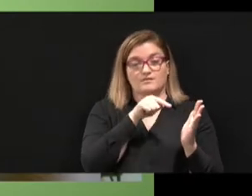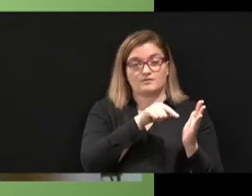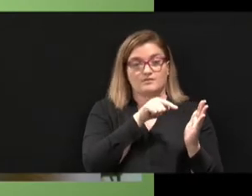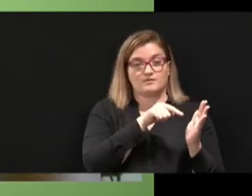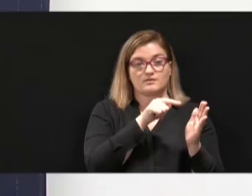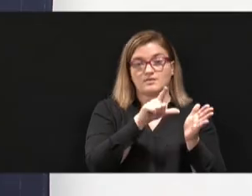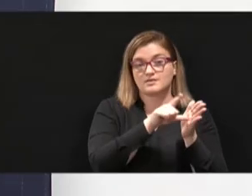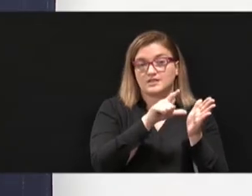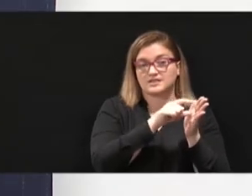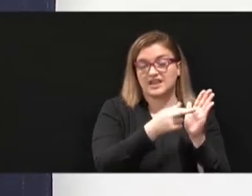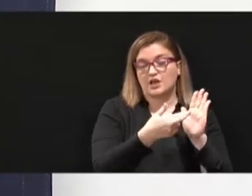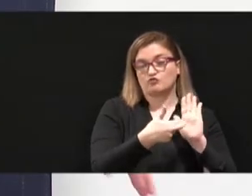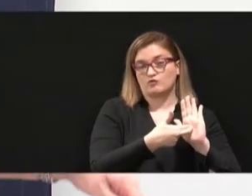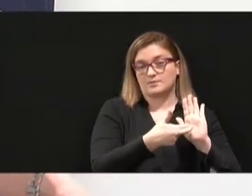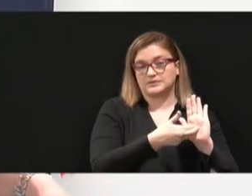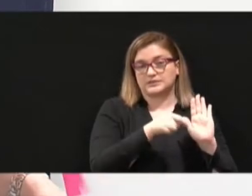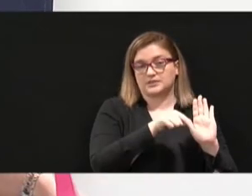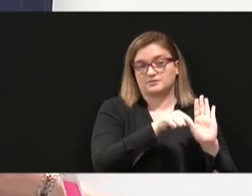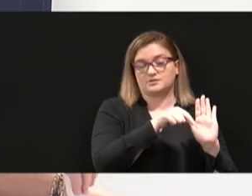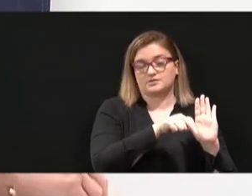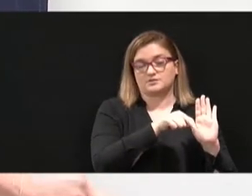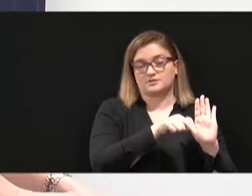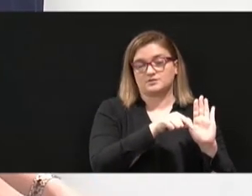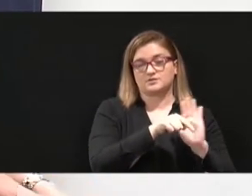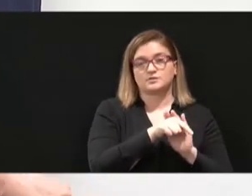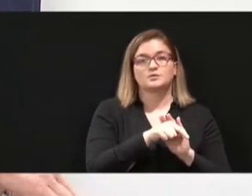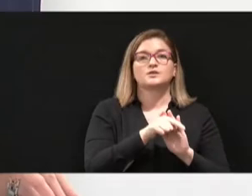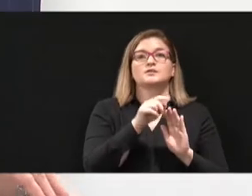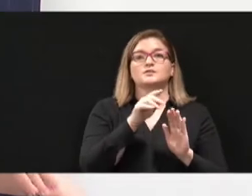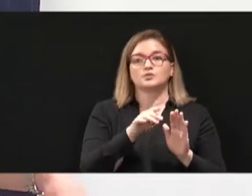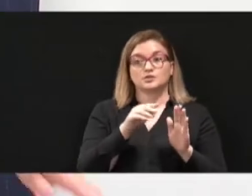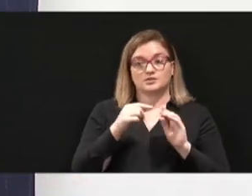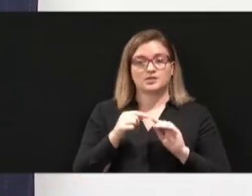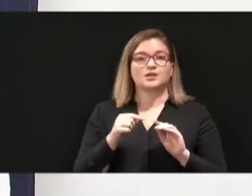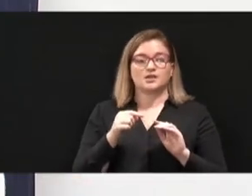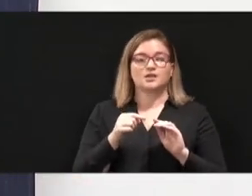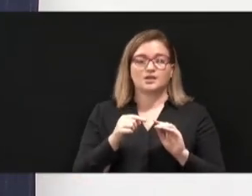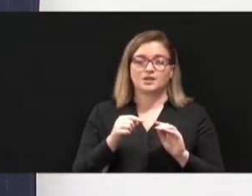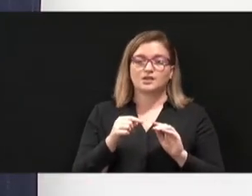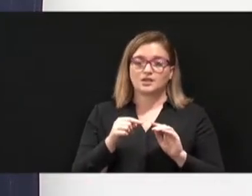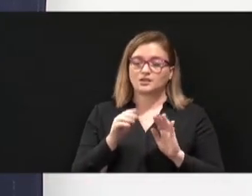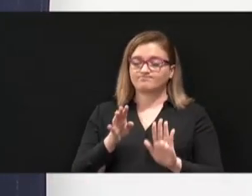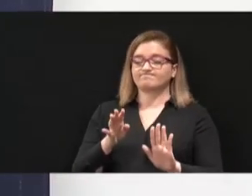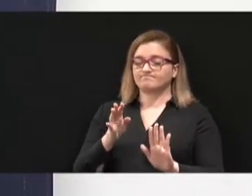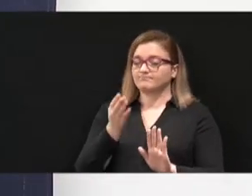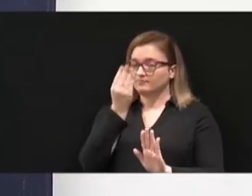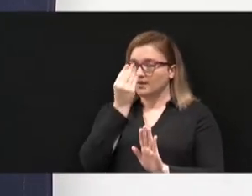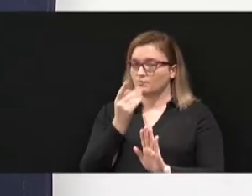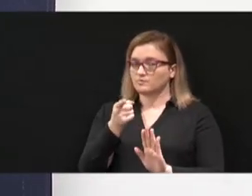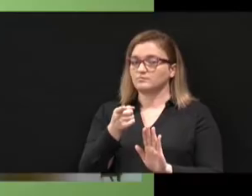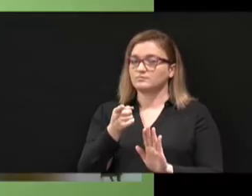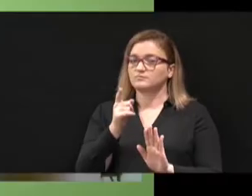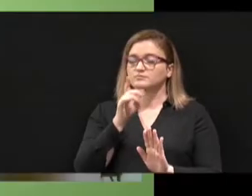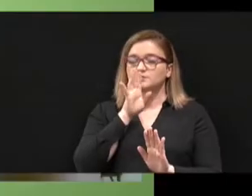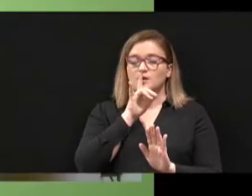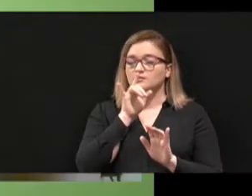the letter representation. So we speak to their intellect. It's